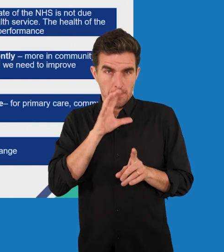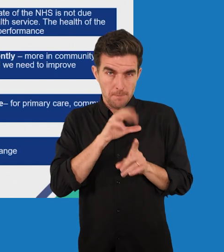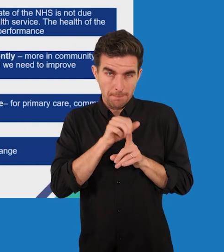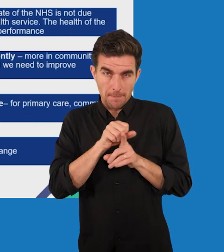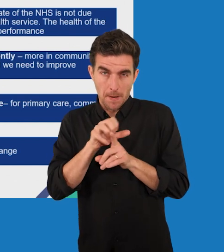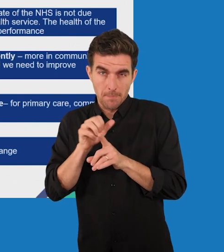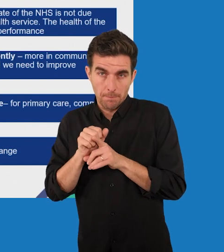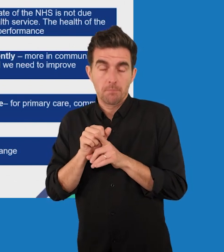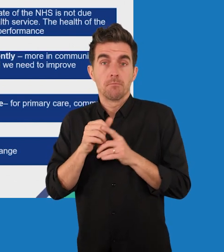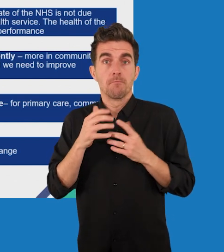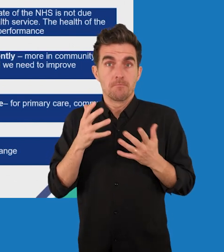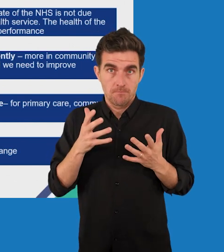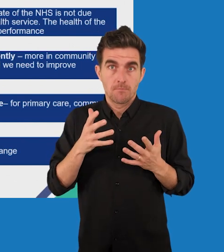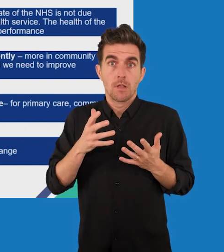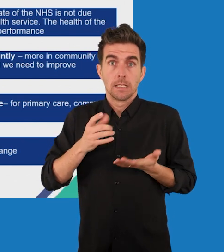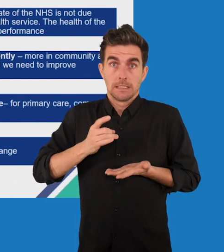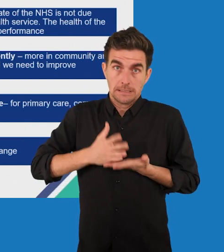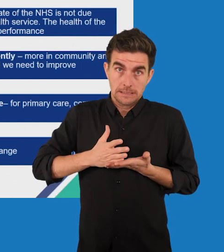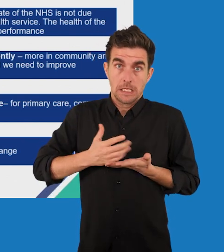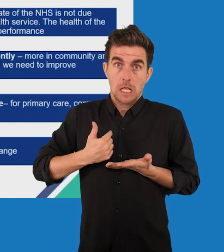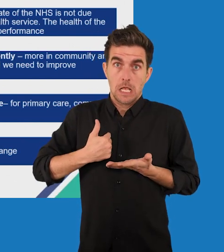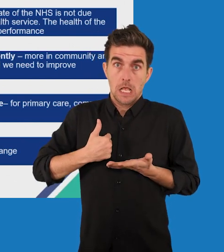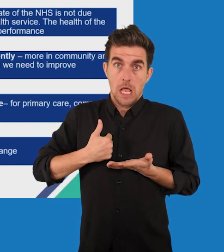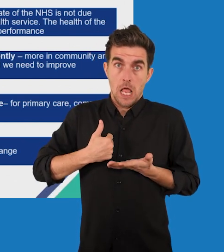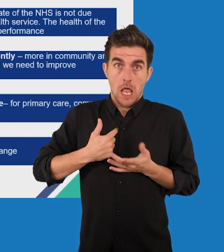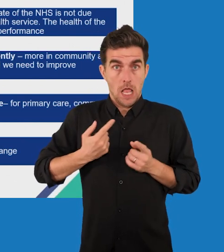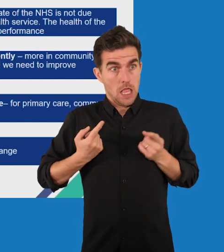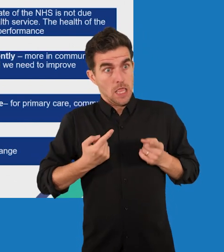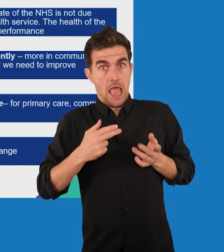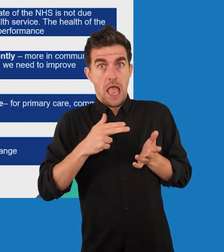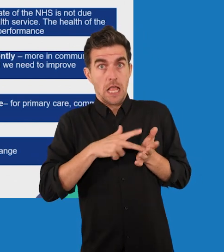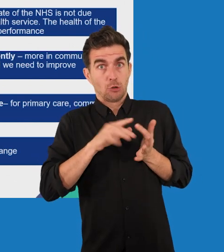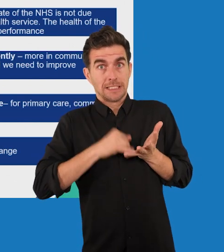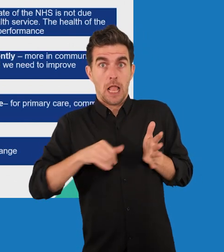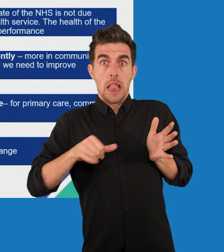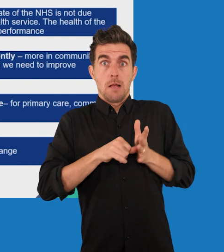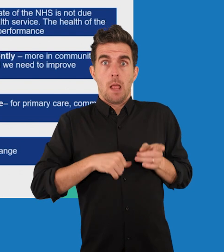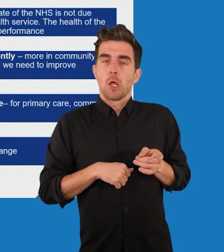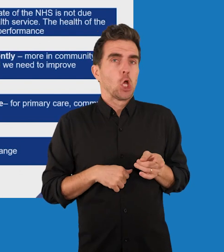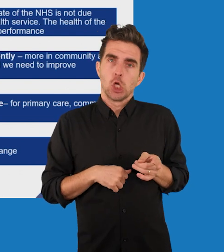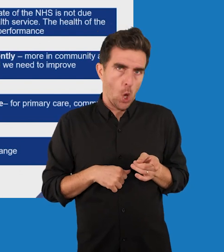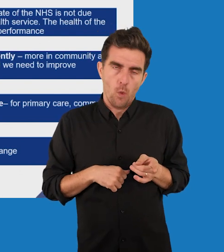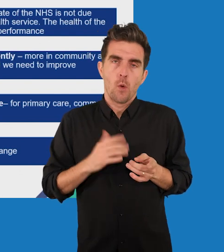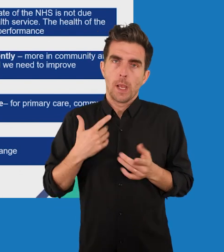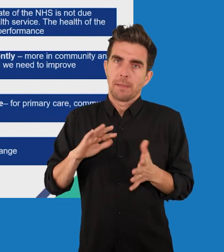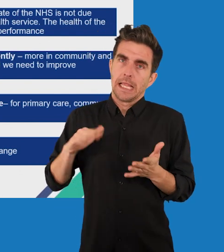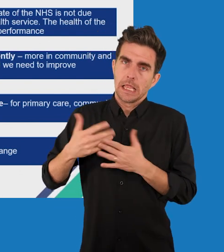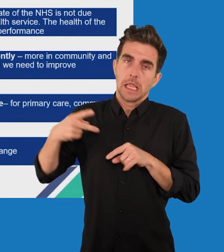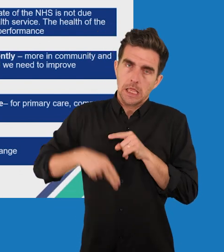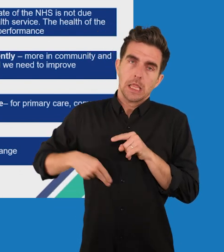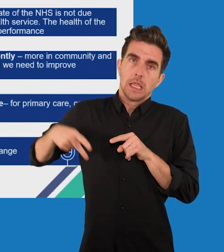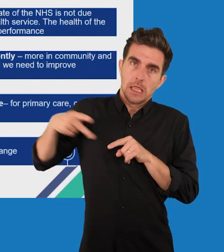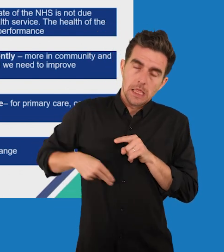he's identified a number of areas, including the fact that it's not always been an NHS problem. You know, we've lived through